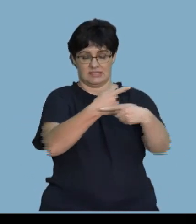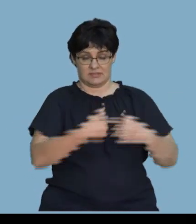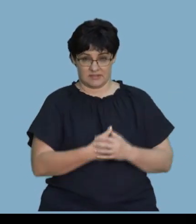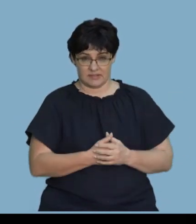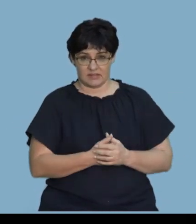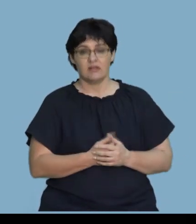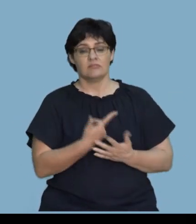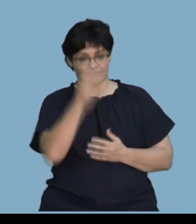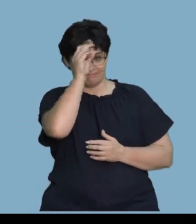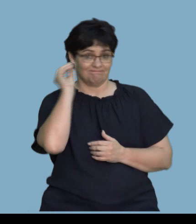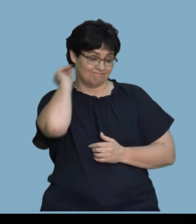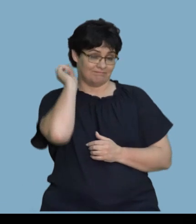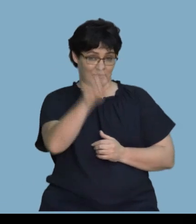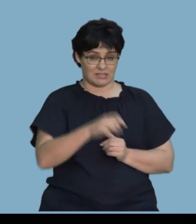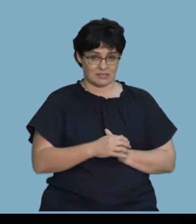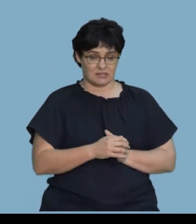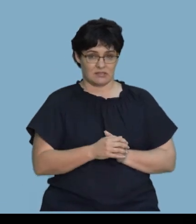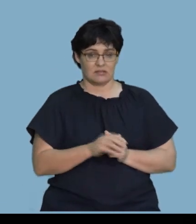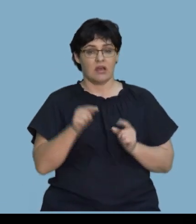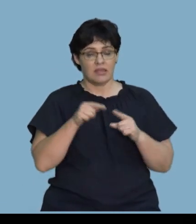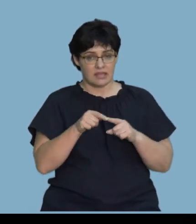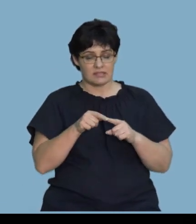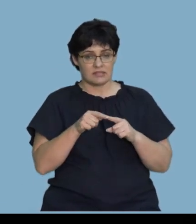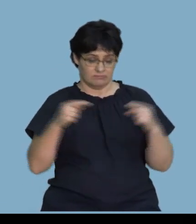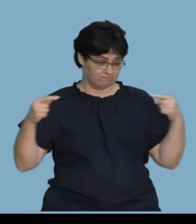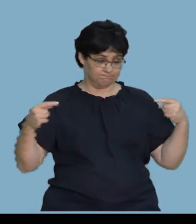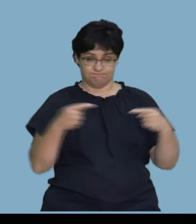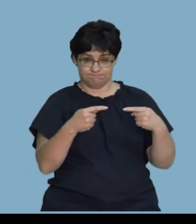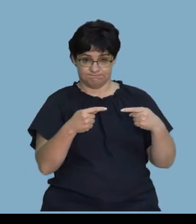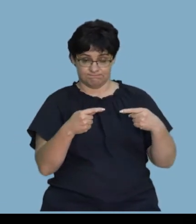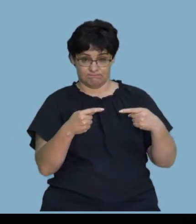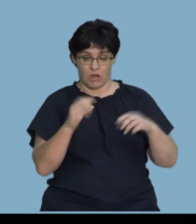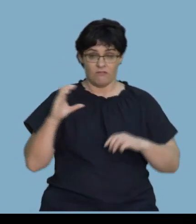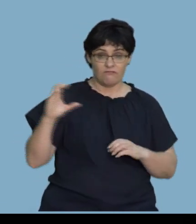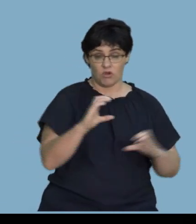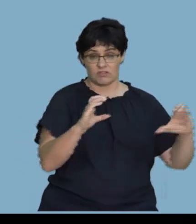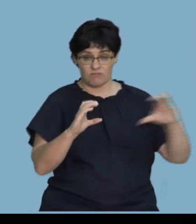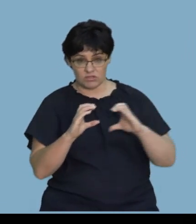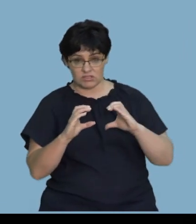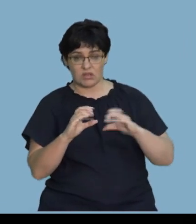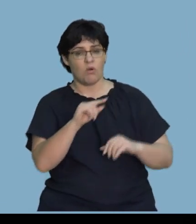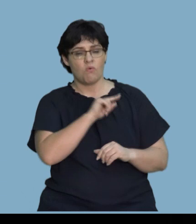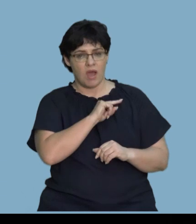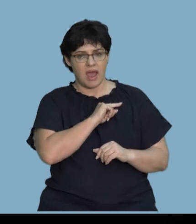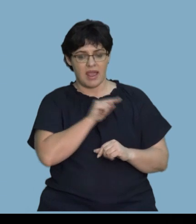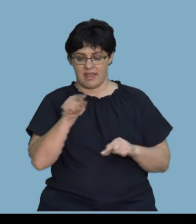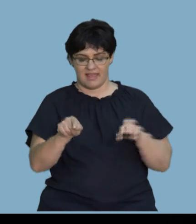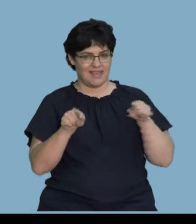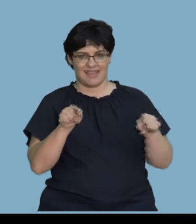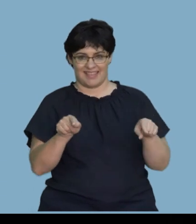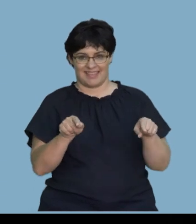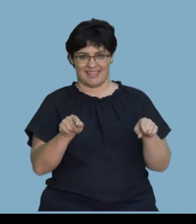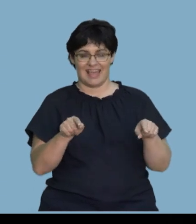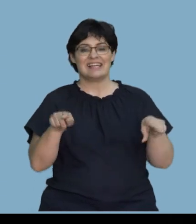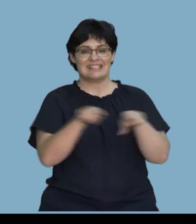come to mind. Then this repulsive force that exists between these two spheres is a result of these two spheres having the